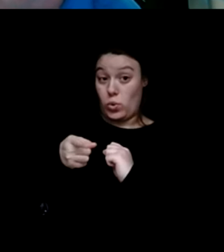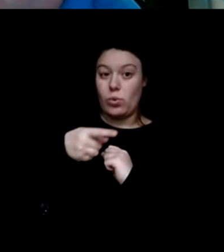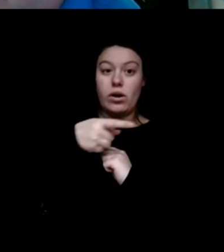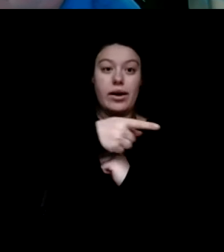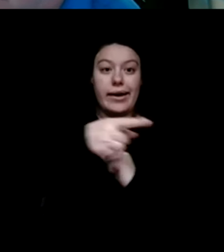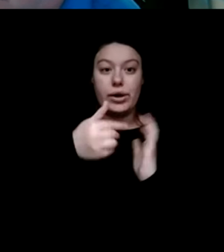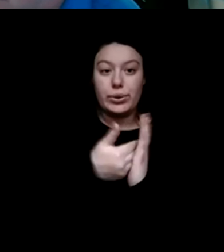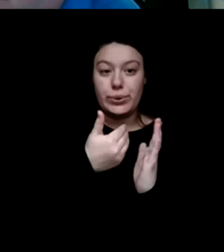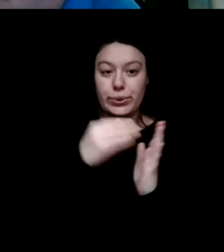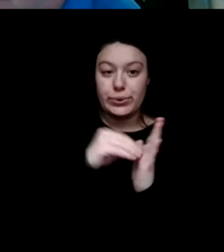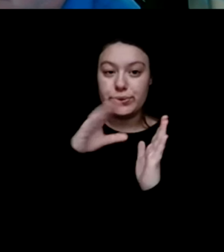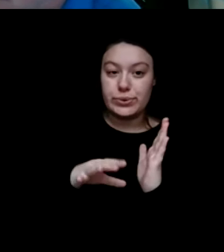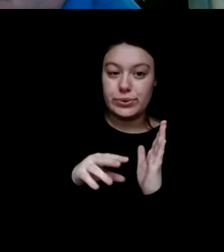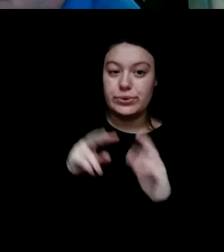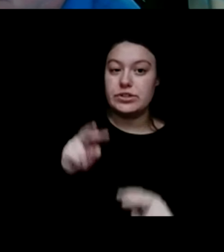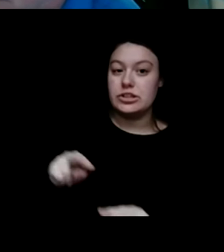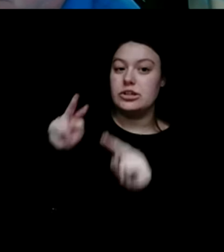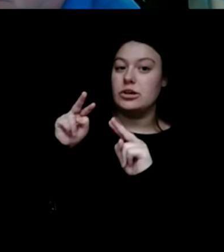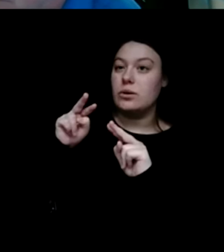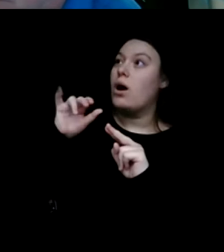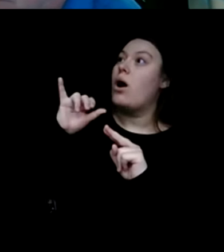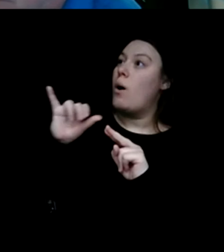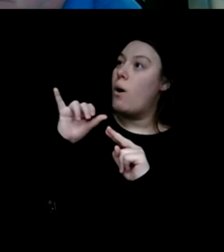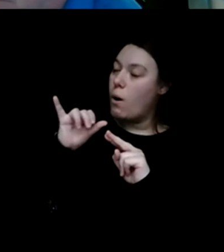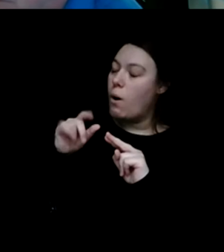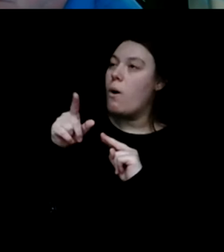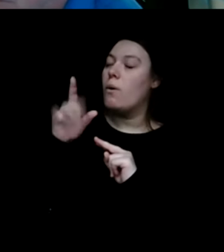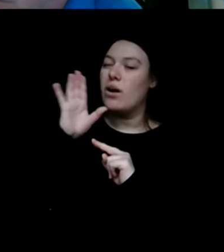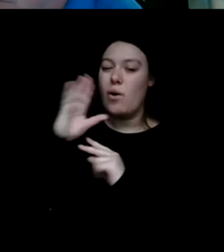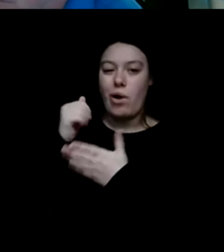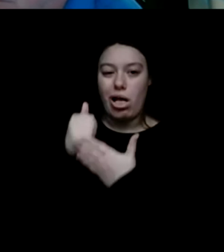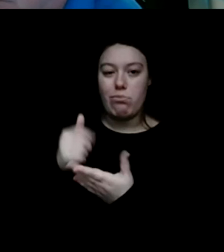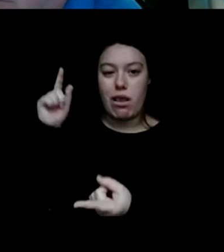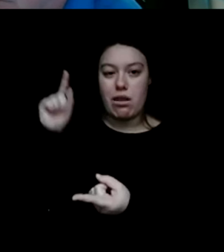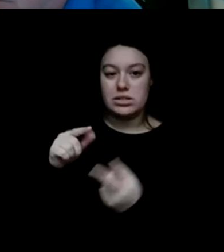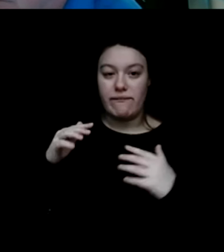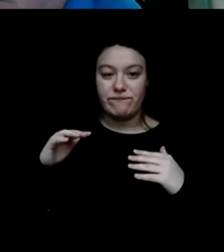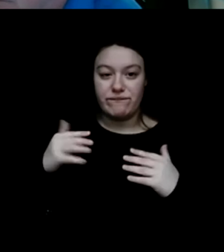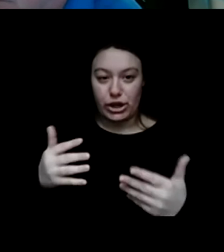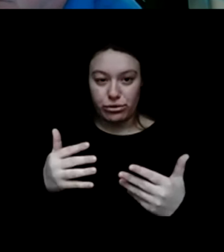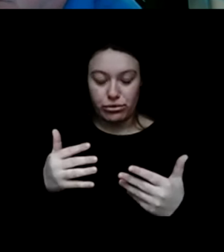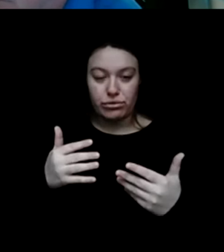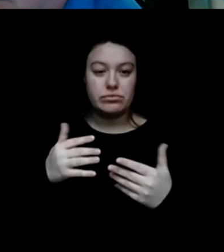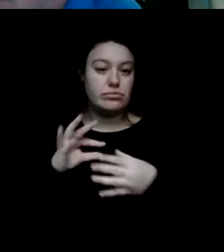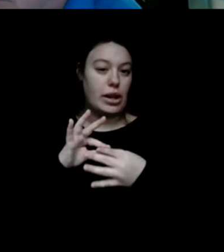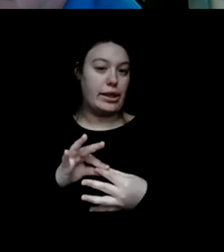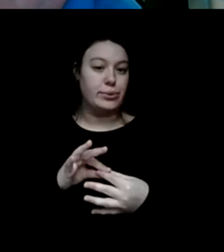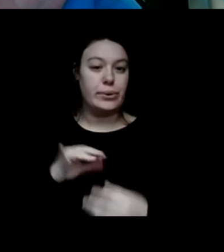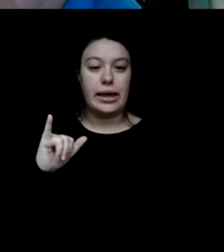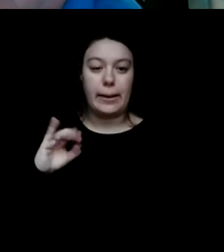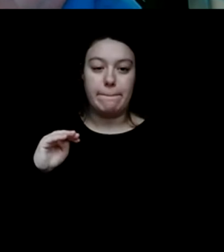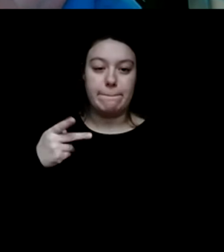help, sort of mitigate their fears around their imposter syndrome, feeling like they are